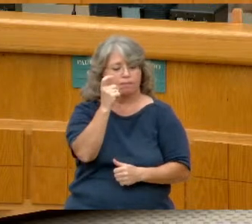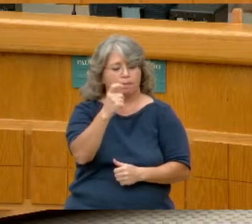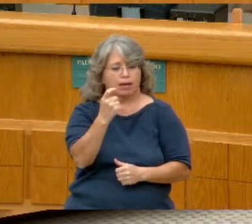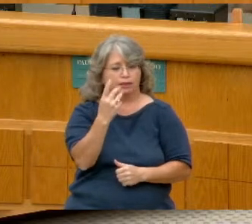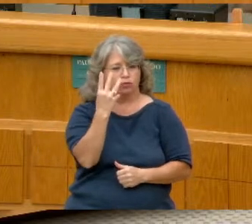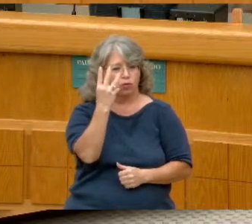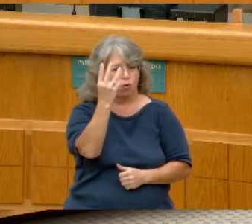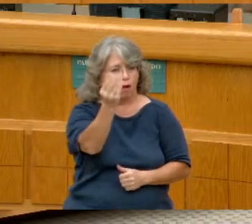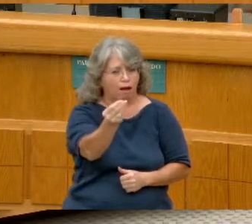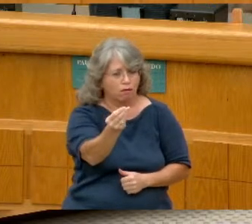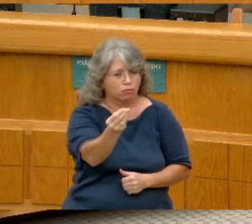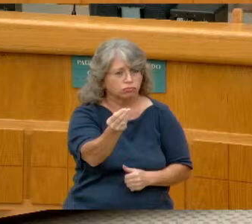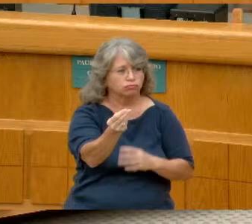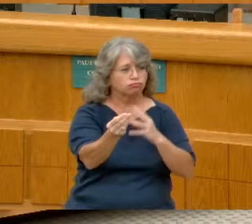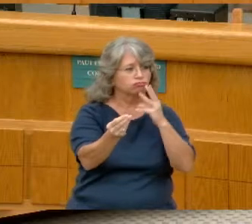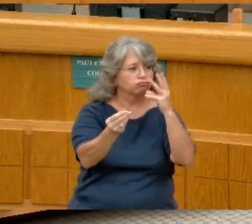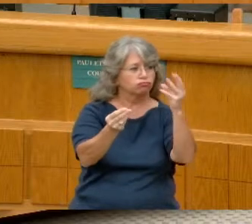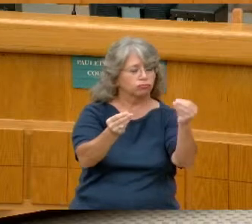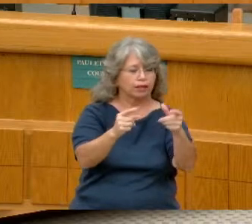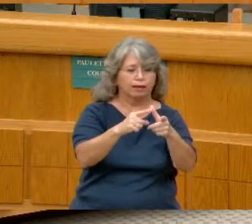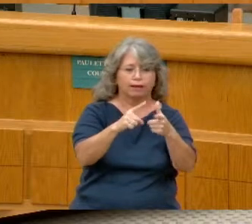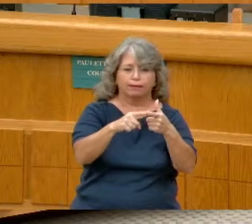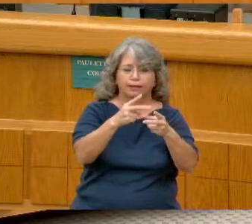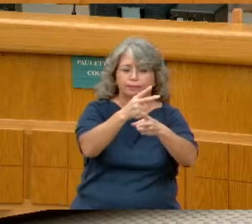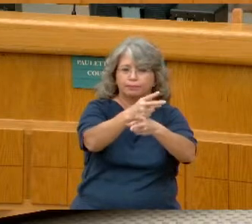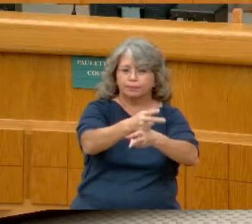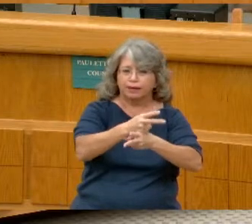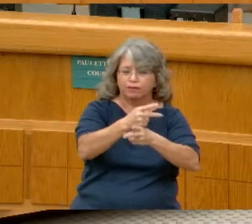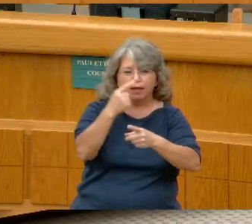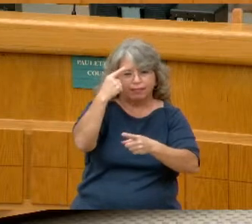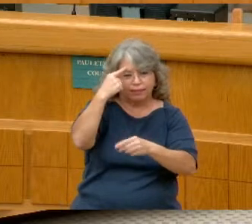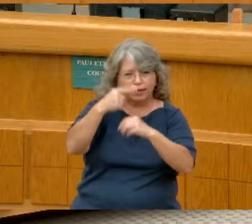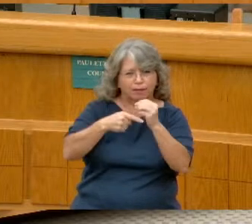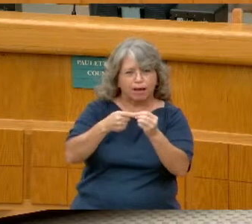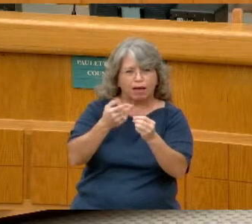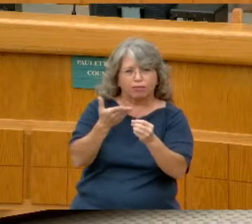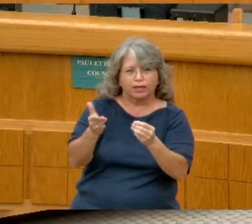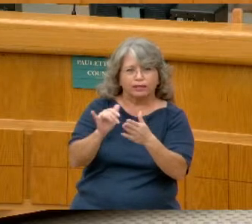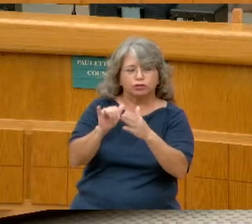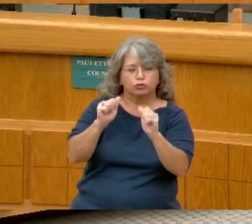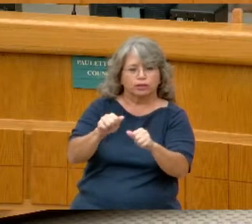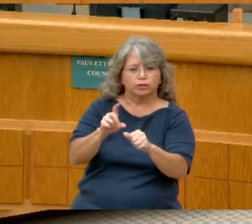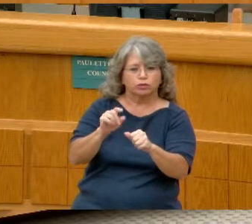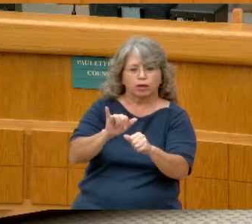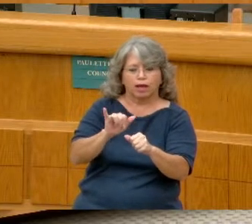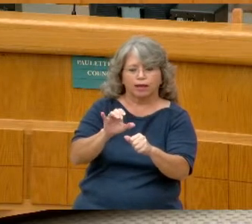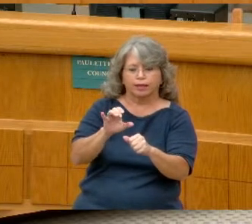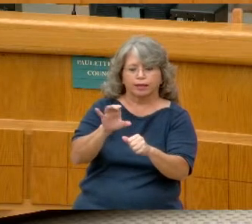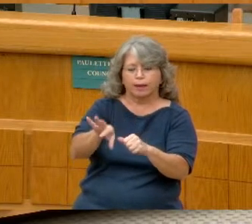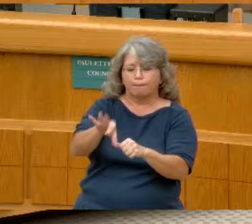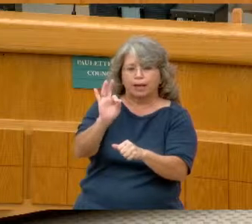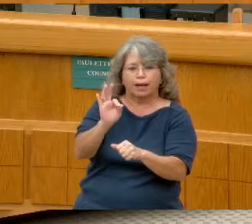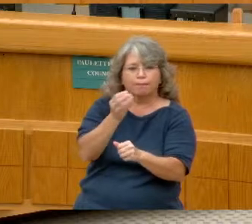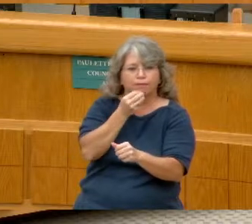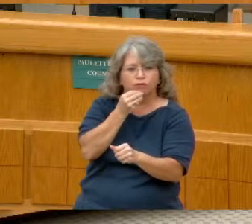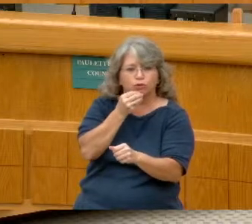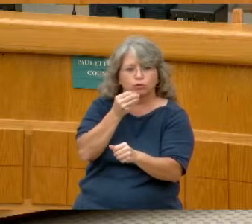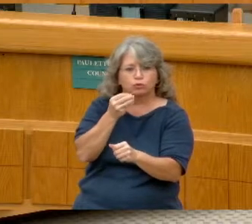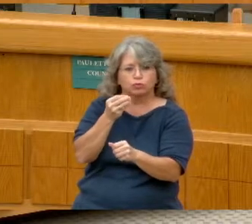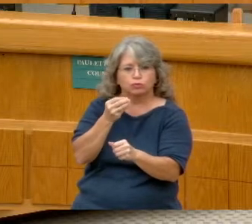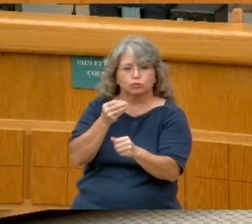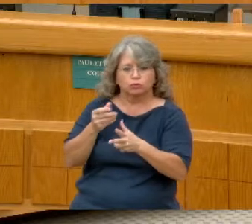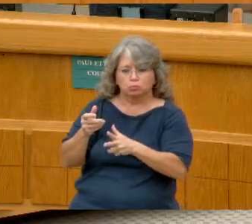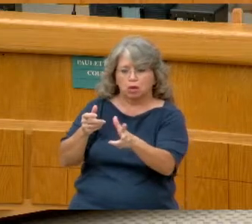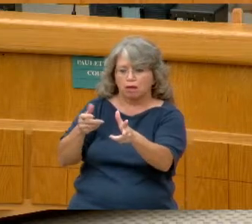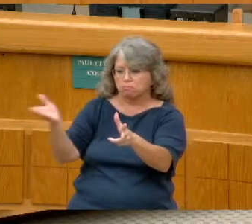about some things that are available to you like curbside, and or plan your outing to be quick in and quick out and